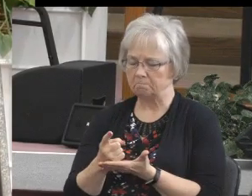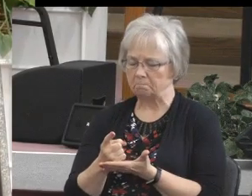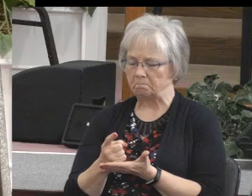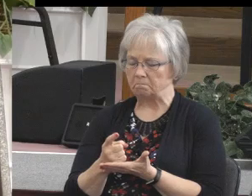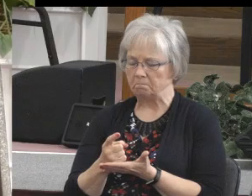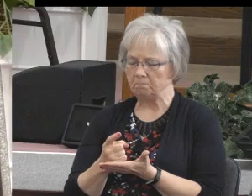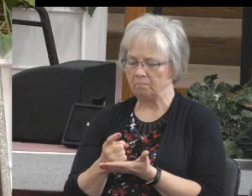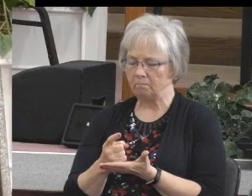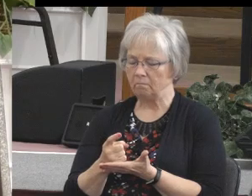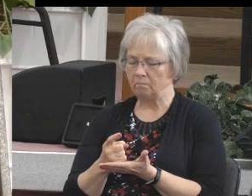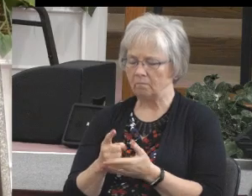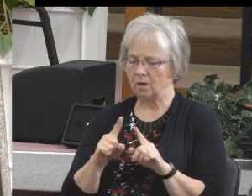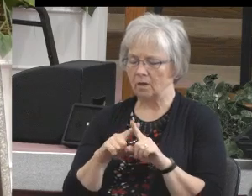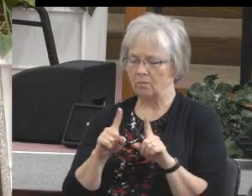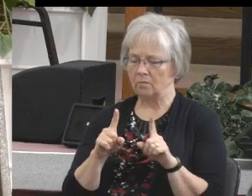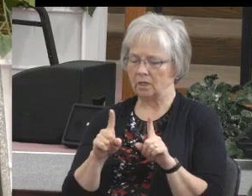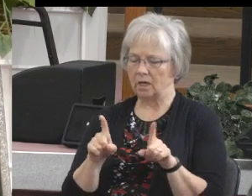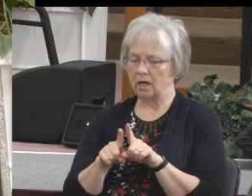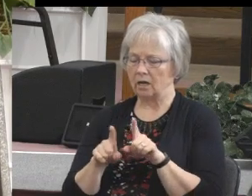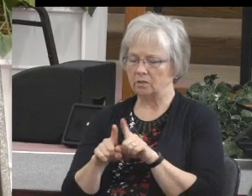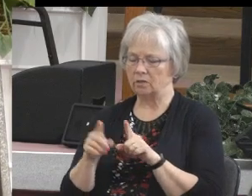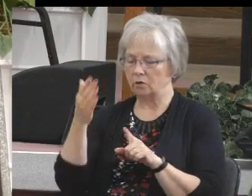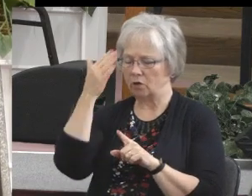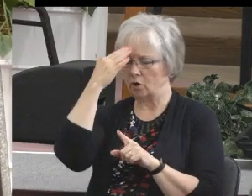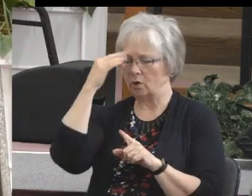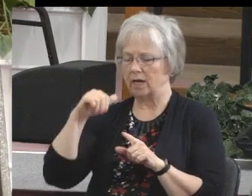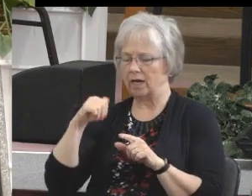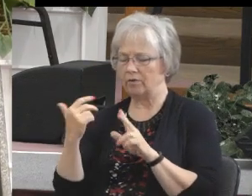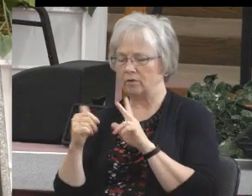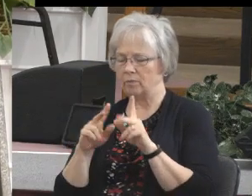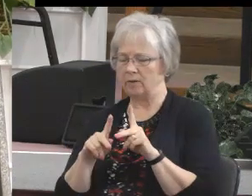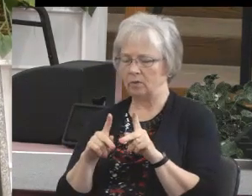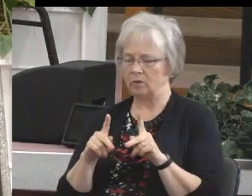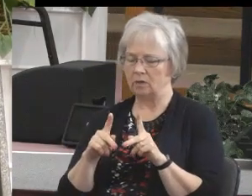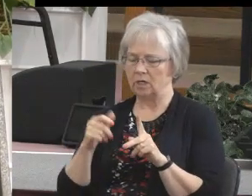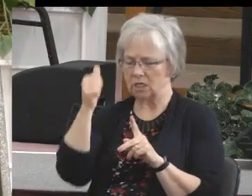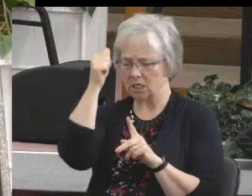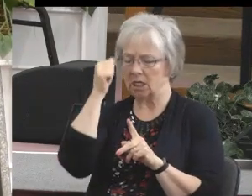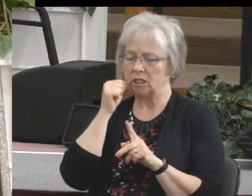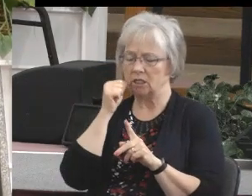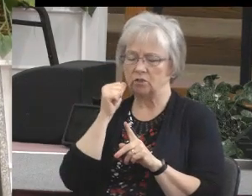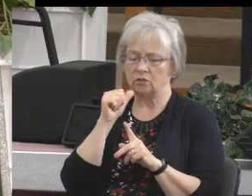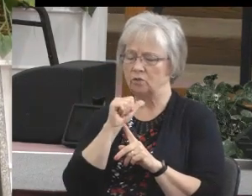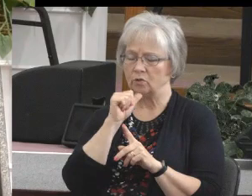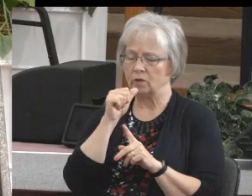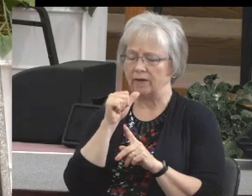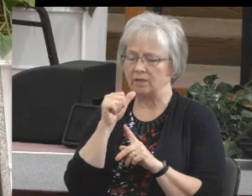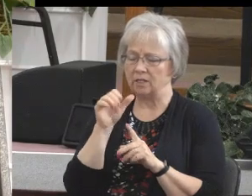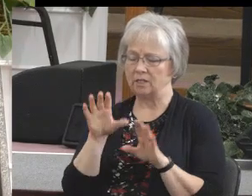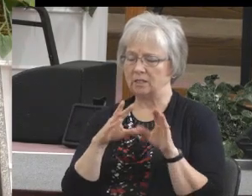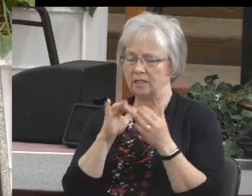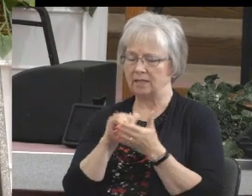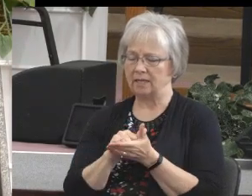But I also know there are others here this morning, some adults as well, who haven't yet done that.